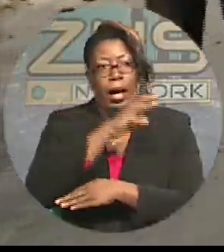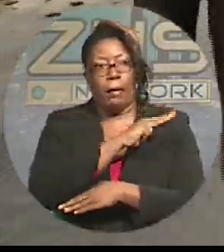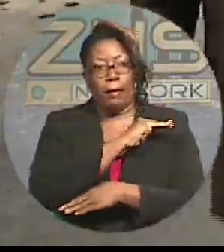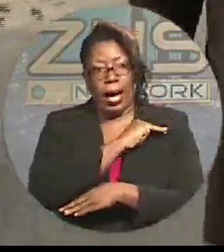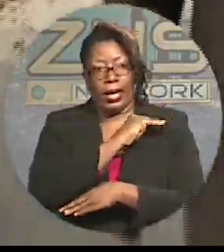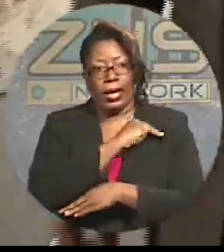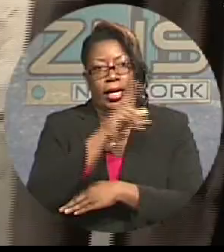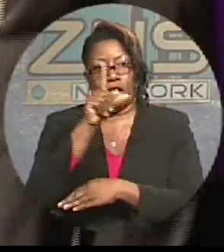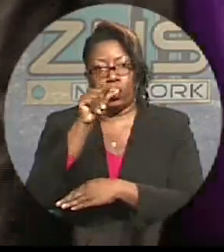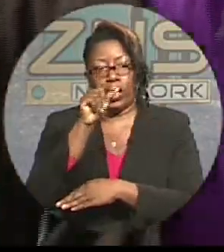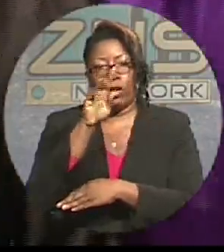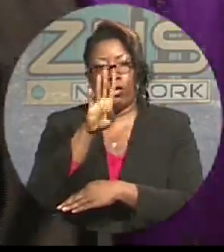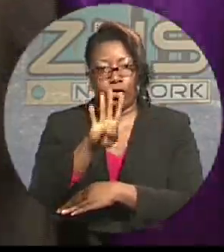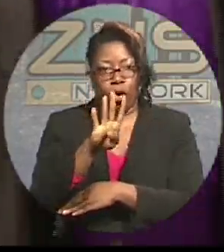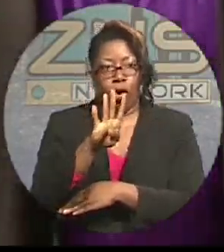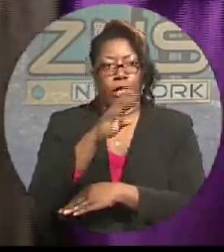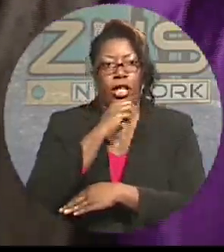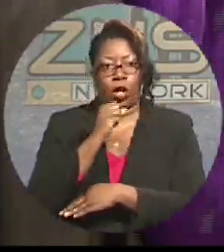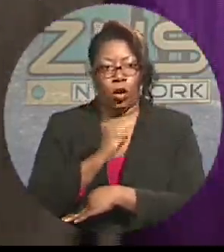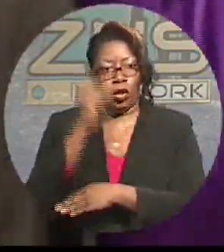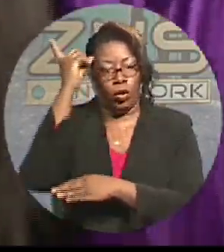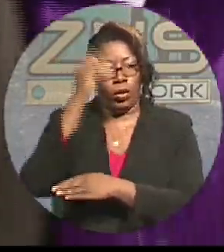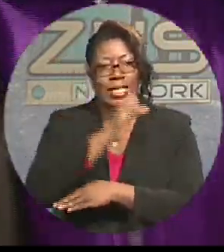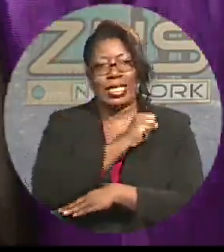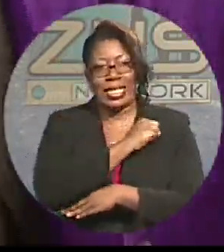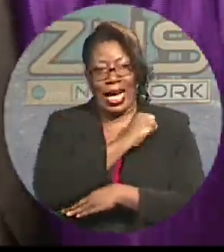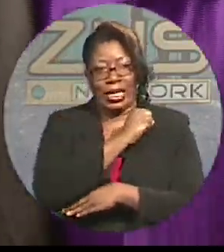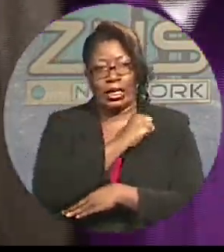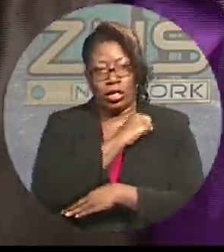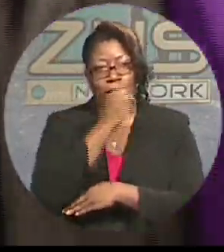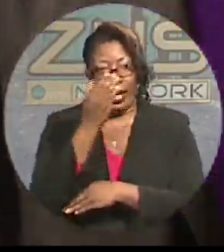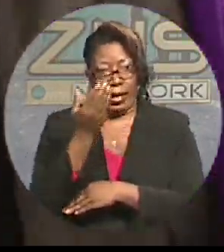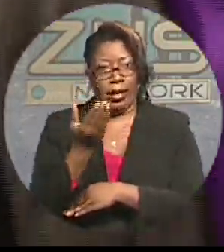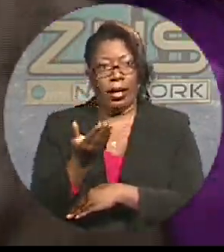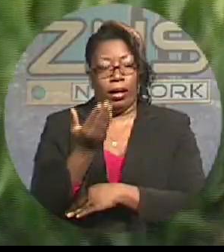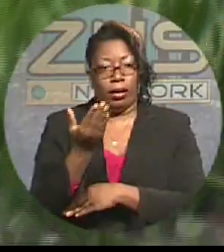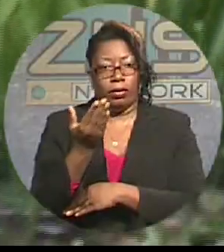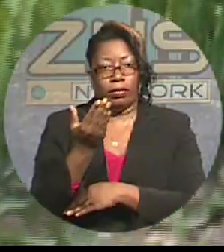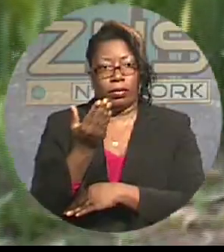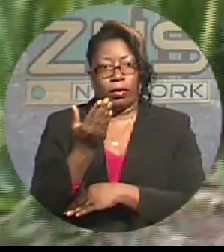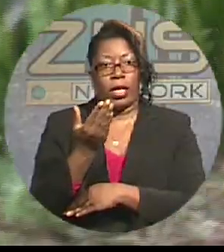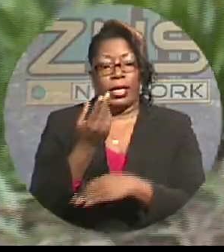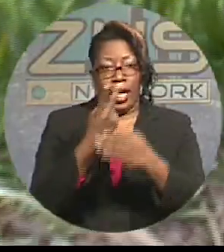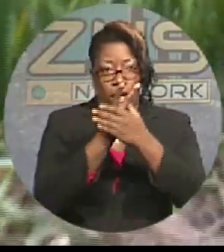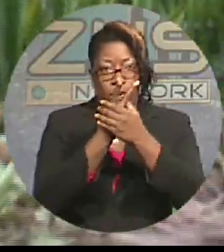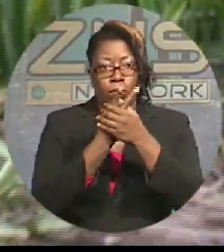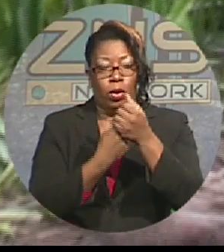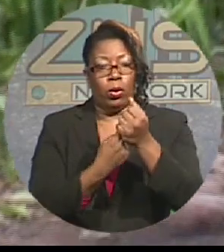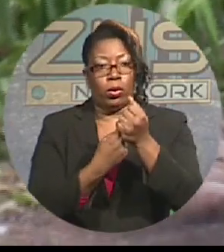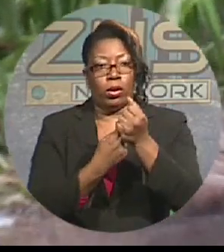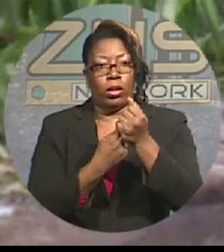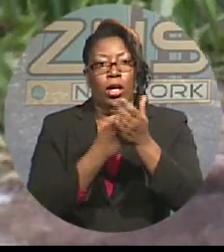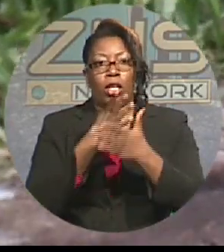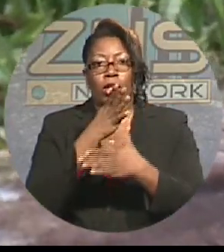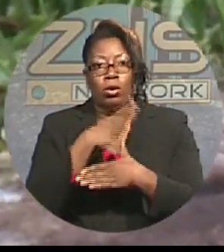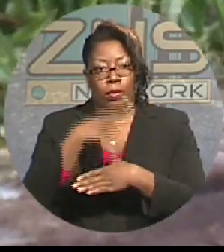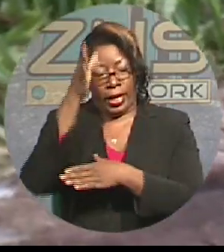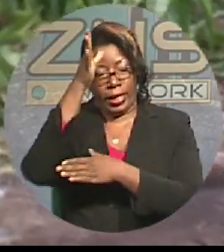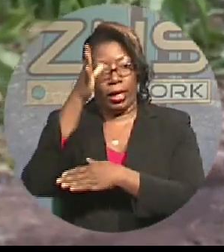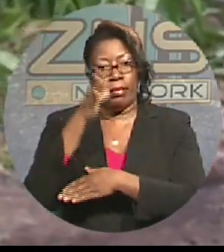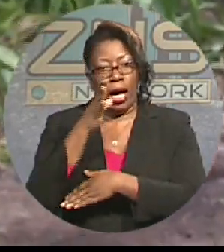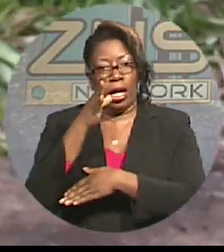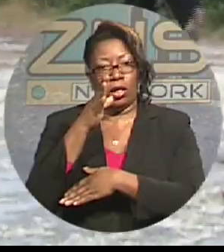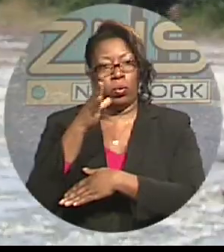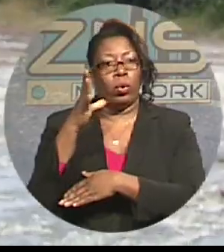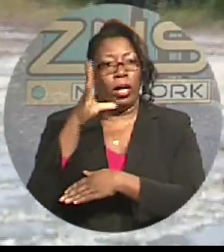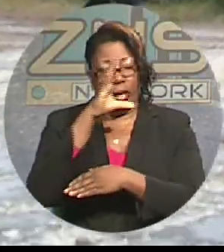and 24-year-old Cordero Sanders pictured in the black t-shirt. The couple was reported missing to police in late November following